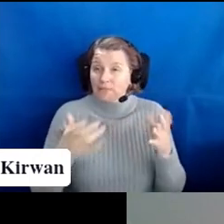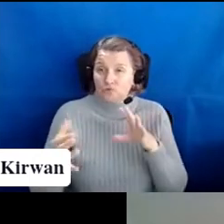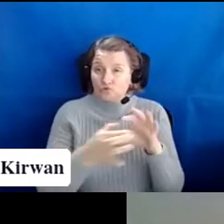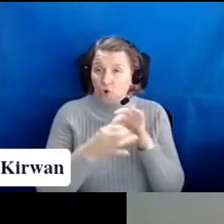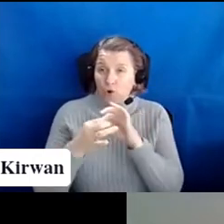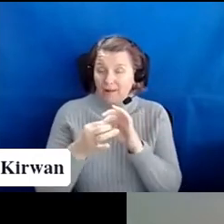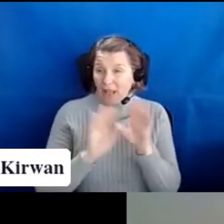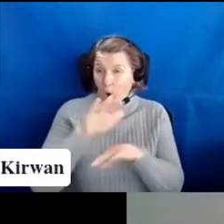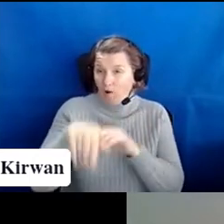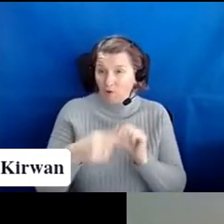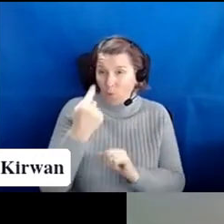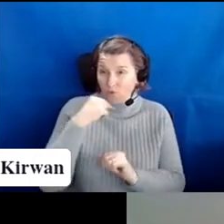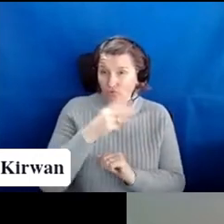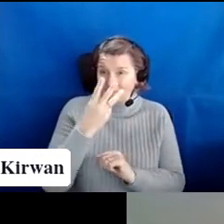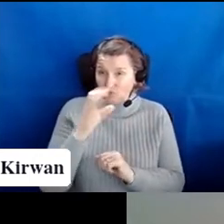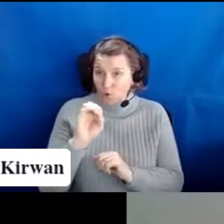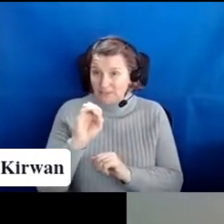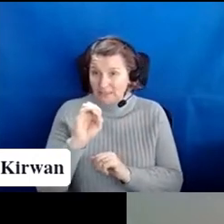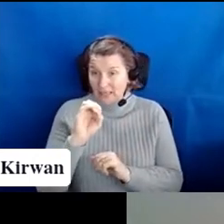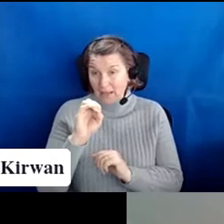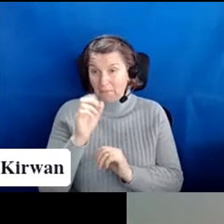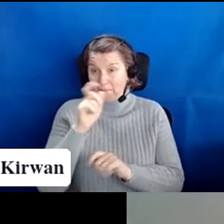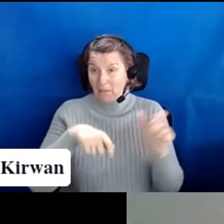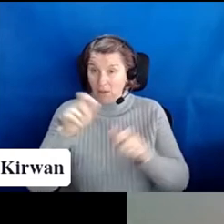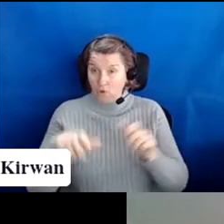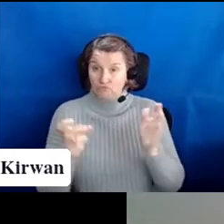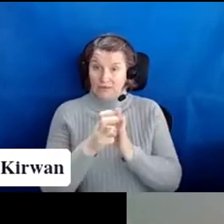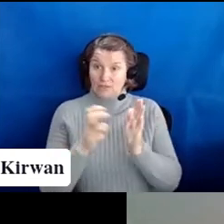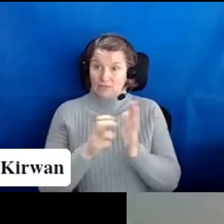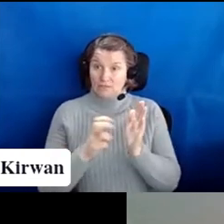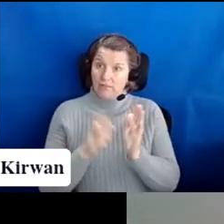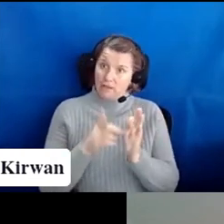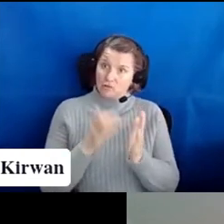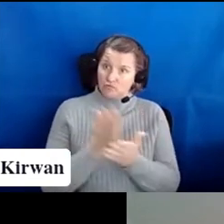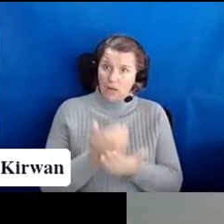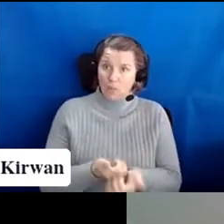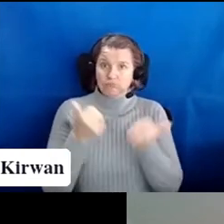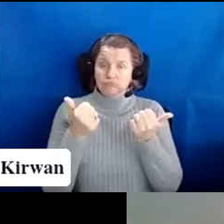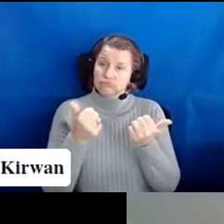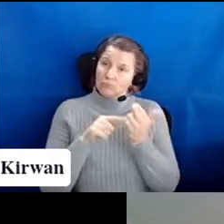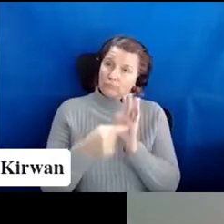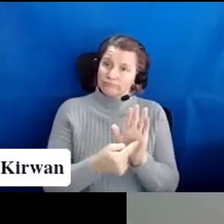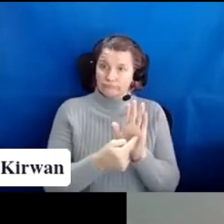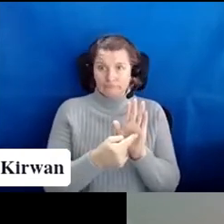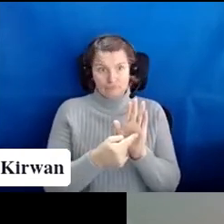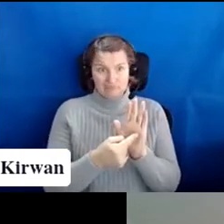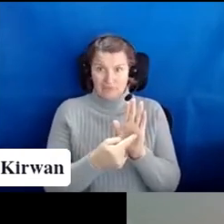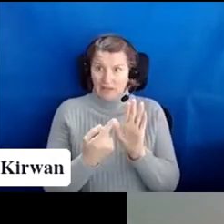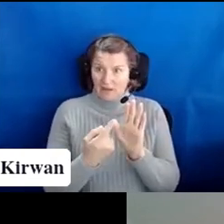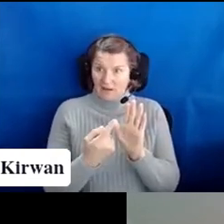over 140 people registered. So that's really great and shows the relevance of the